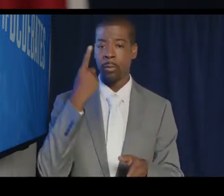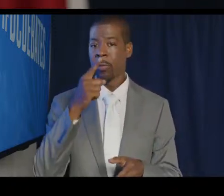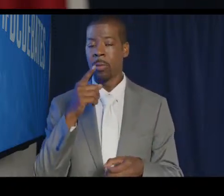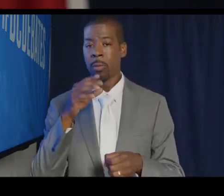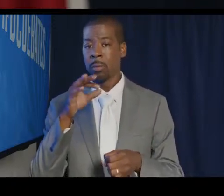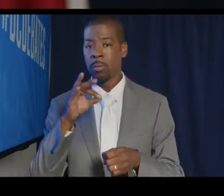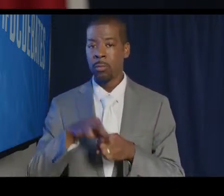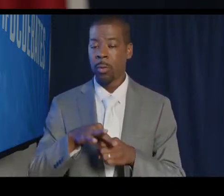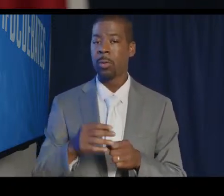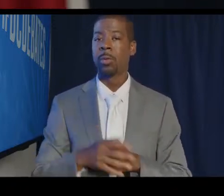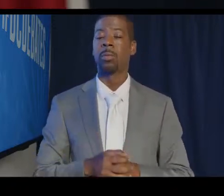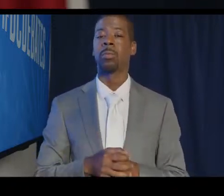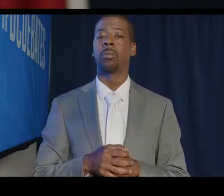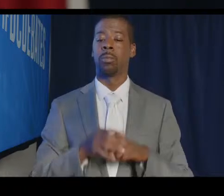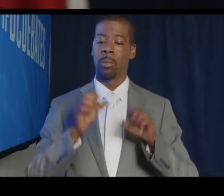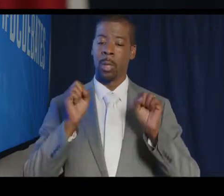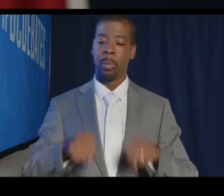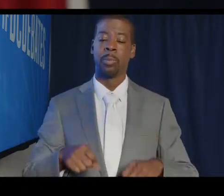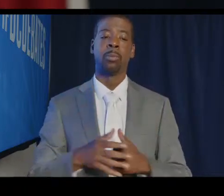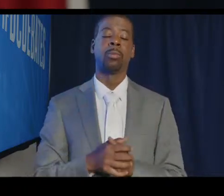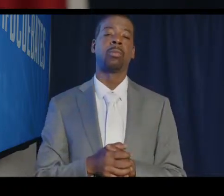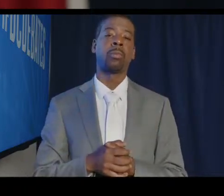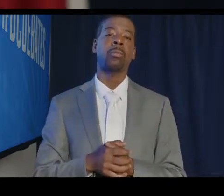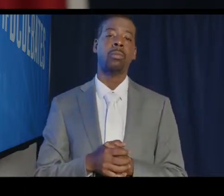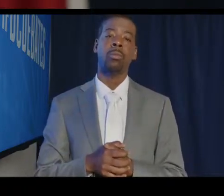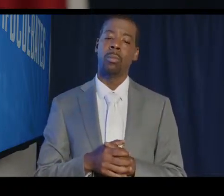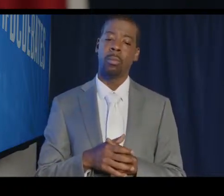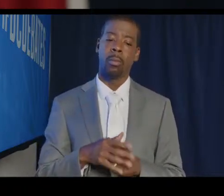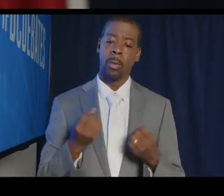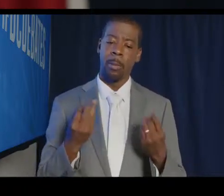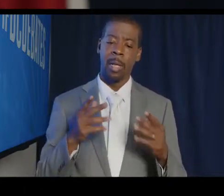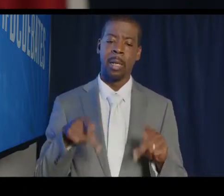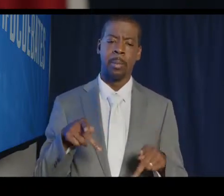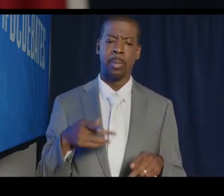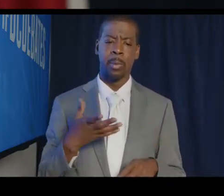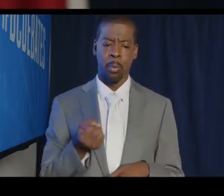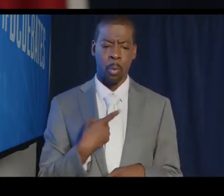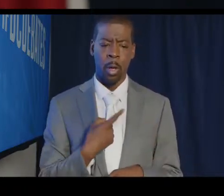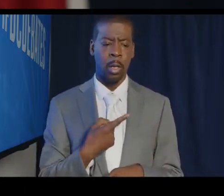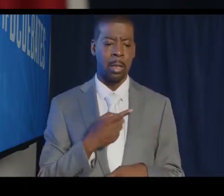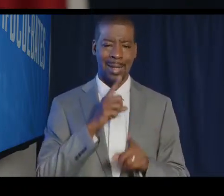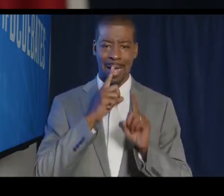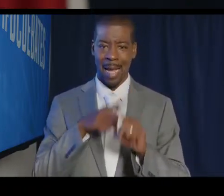have to work through. And so as much as myself and many residents want us to get to a conclusion